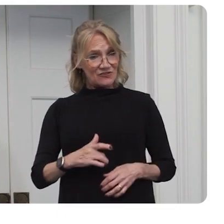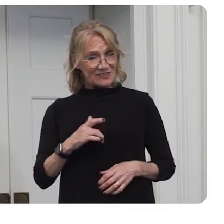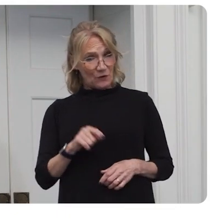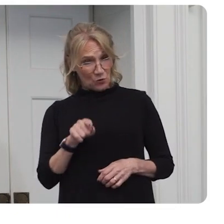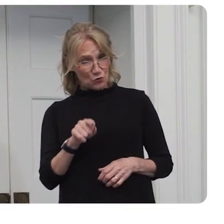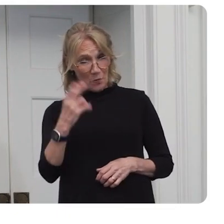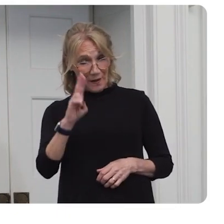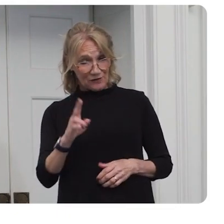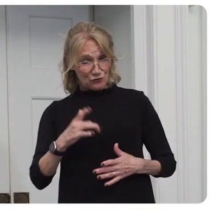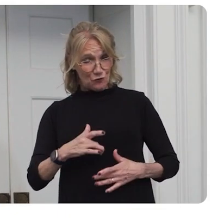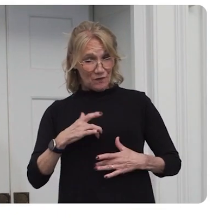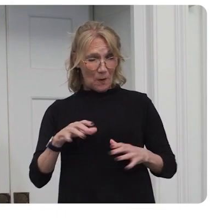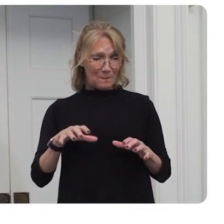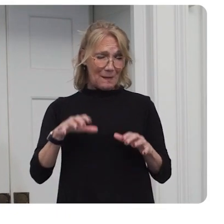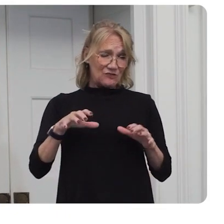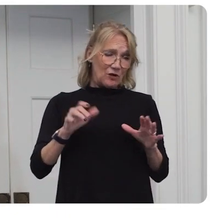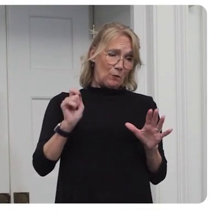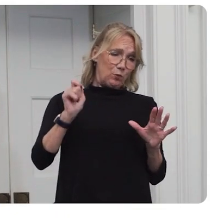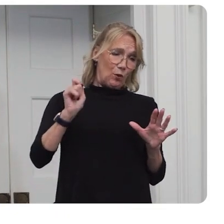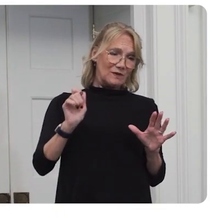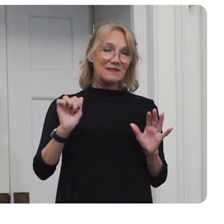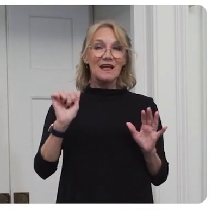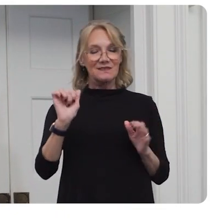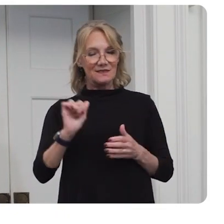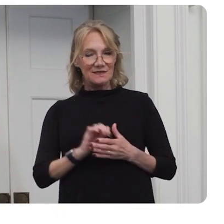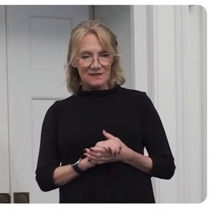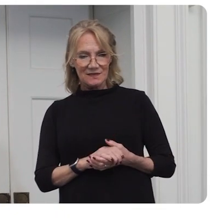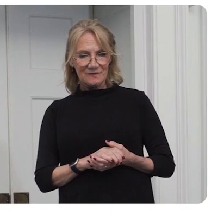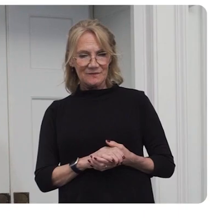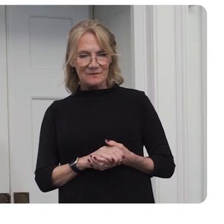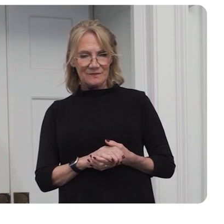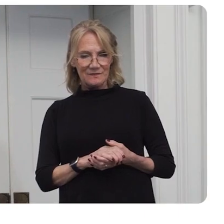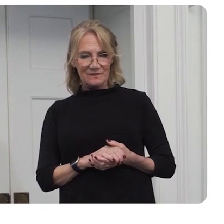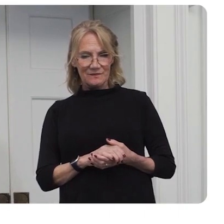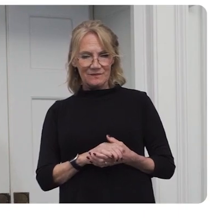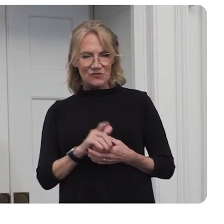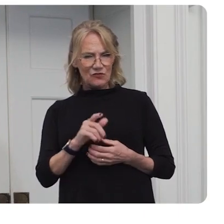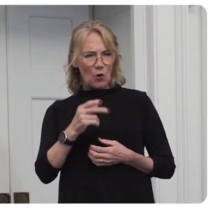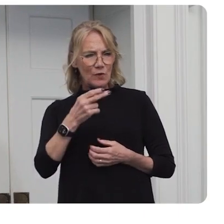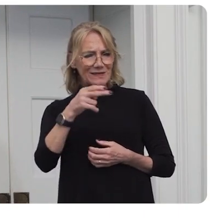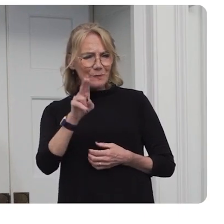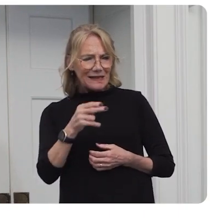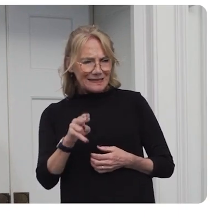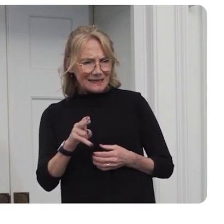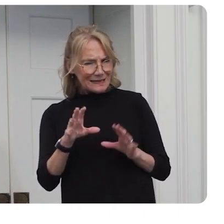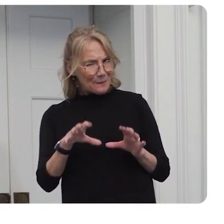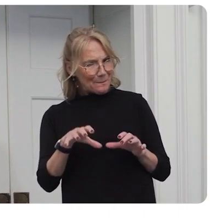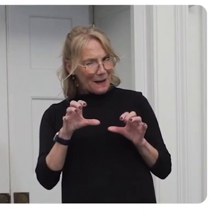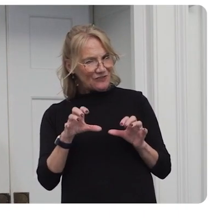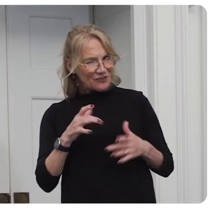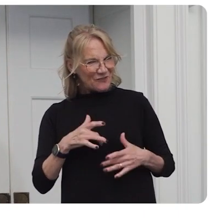And does it feel like magic when you're painting? Yeah, it does. So is painting magic to